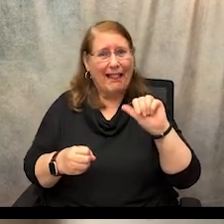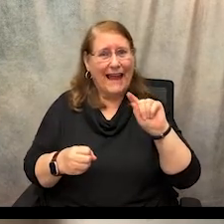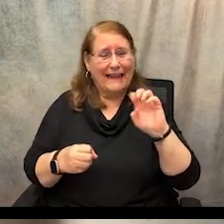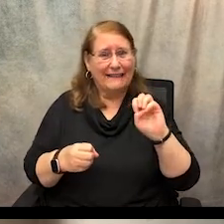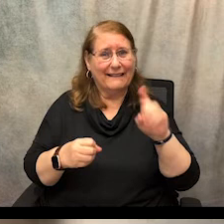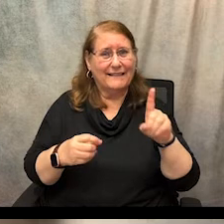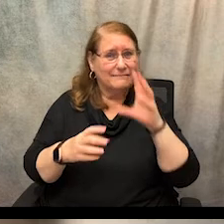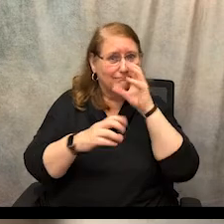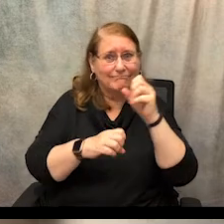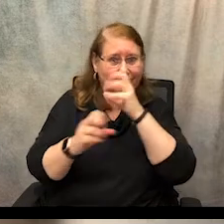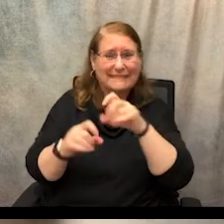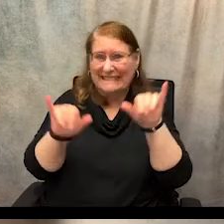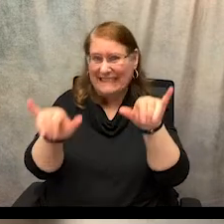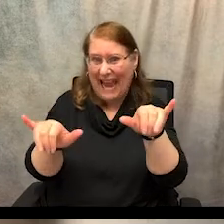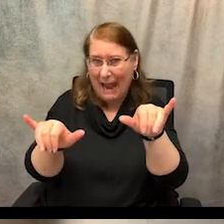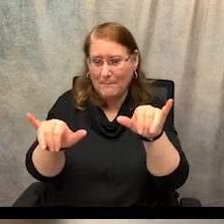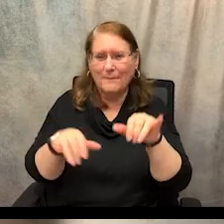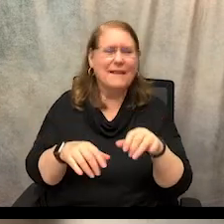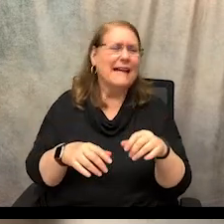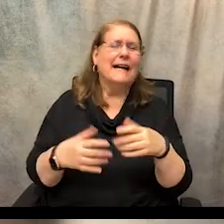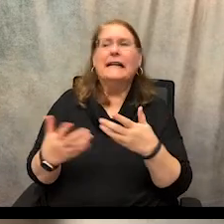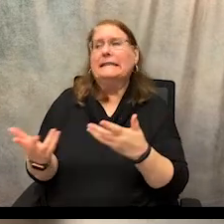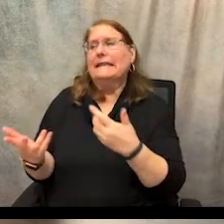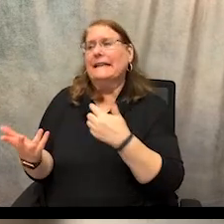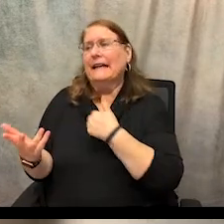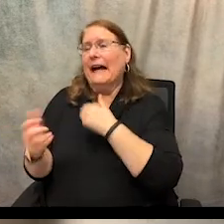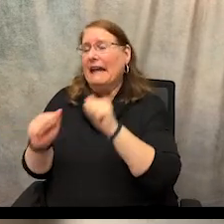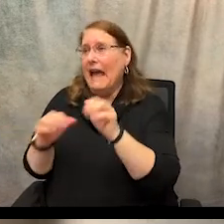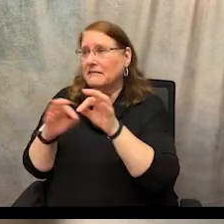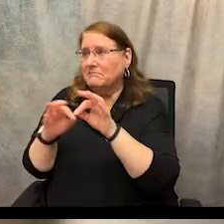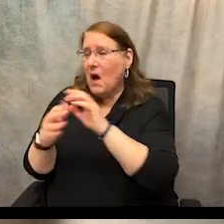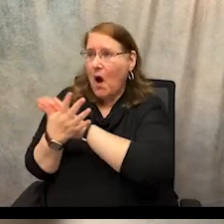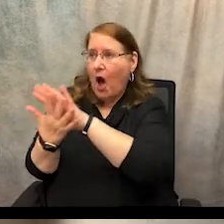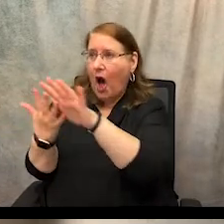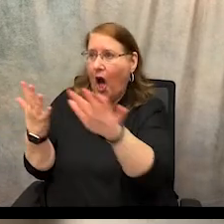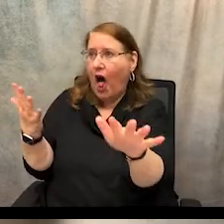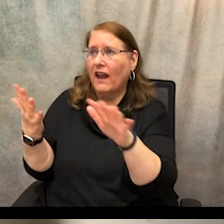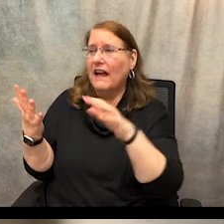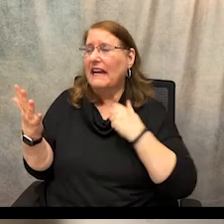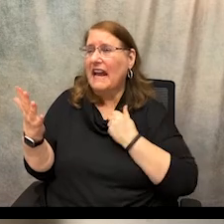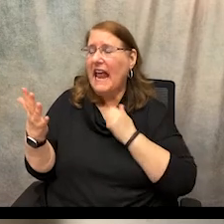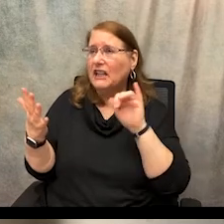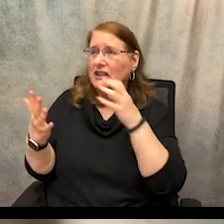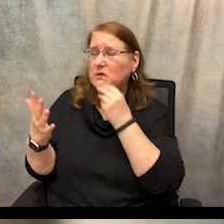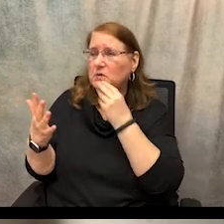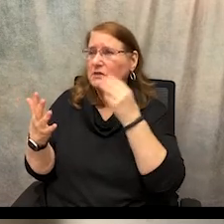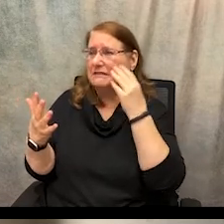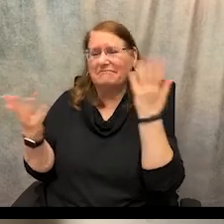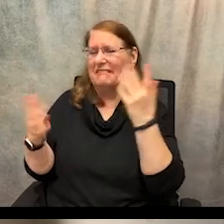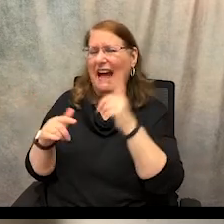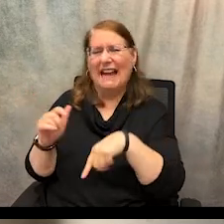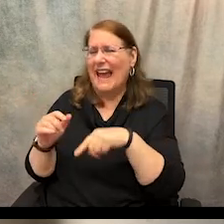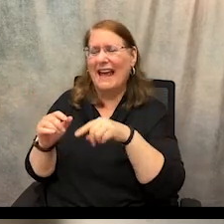I don't know if I can speak generally about all Canadian Jews. I would say that for the men in